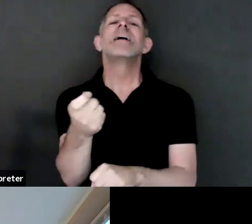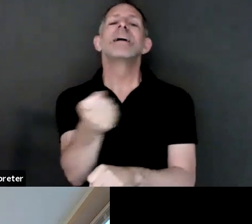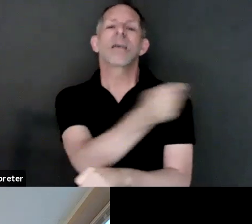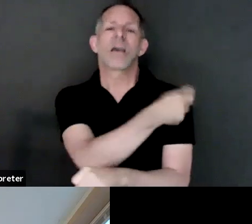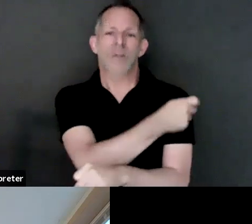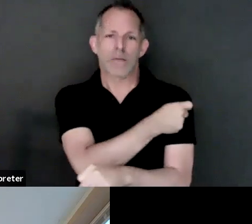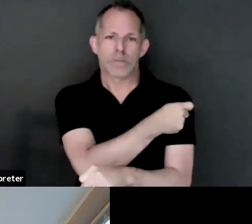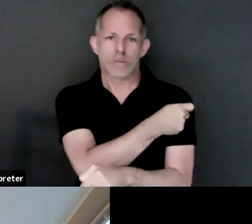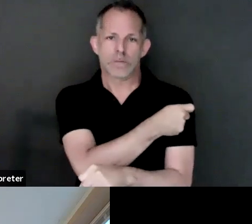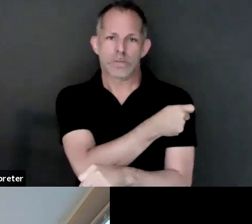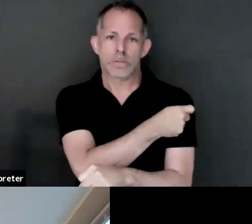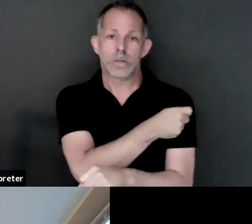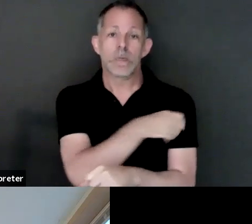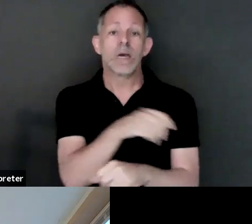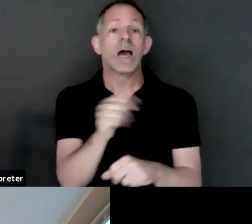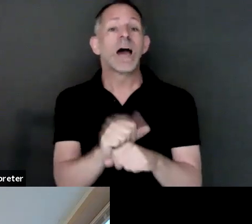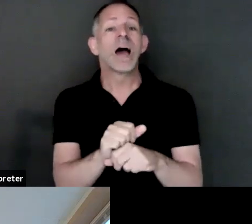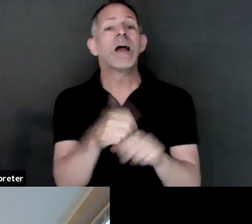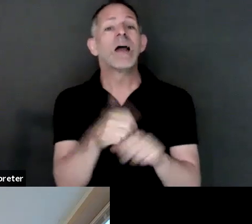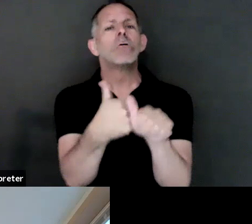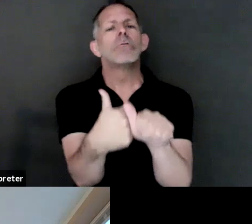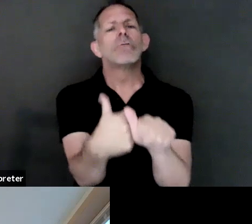Even though there are